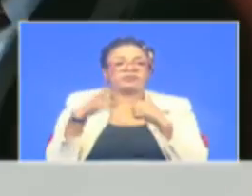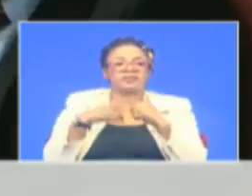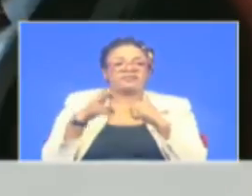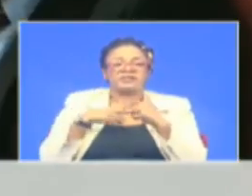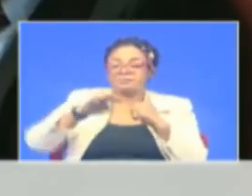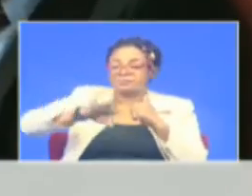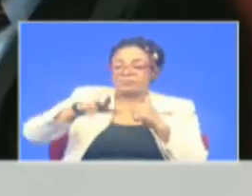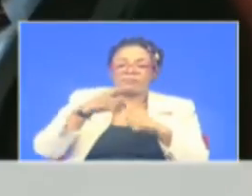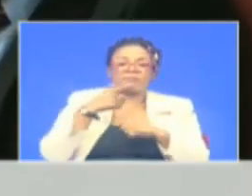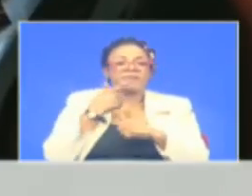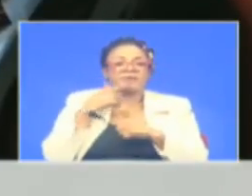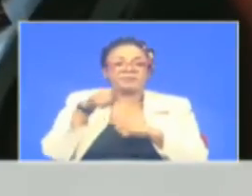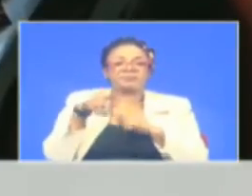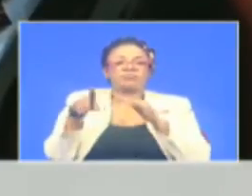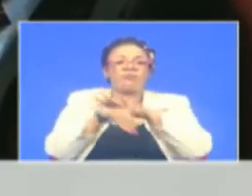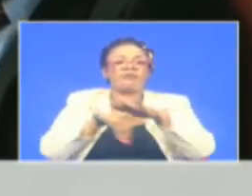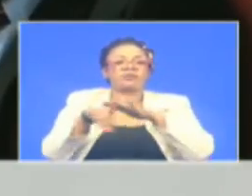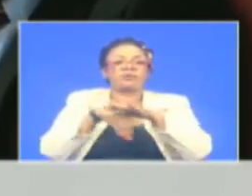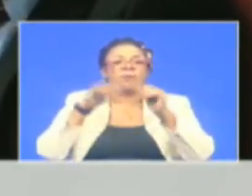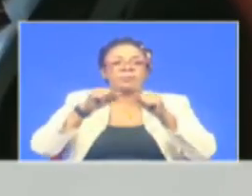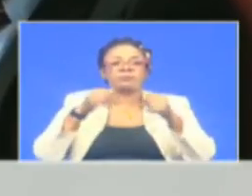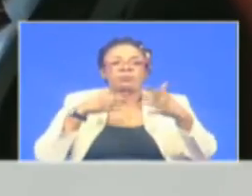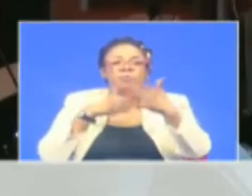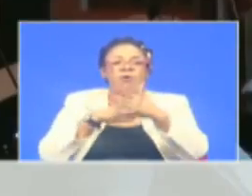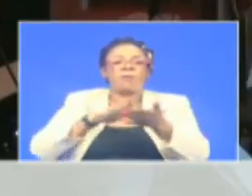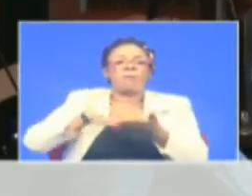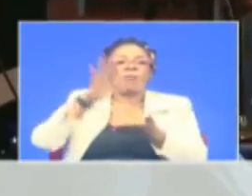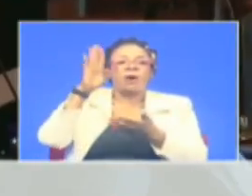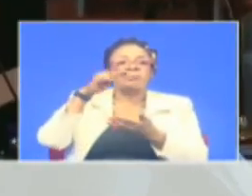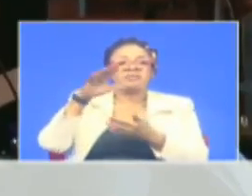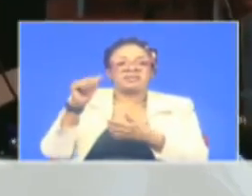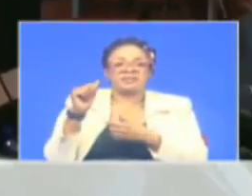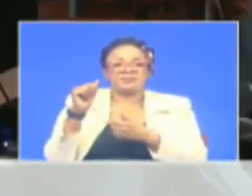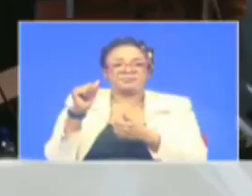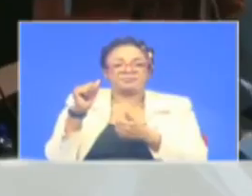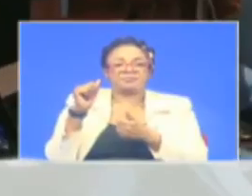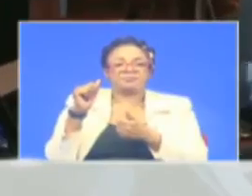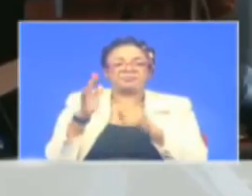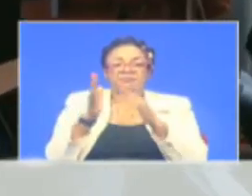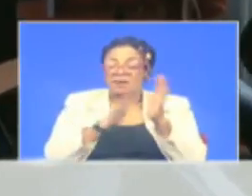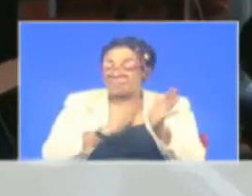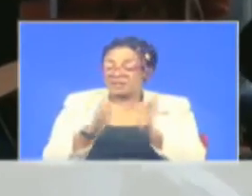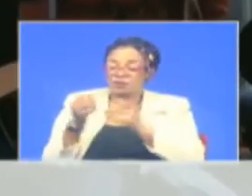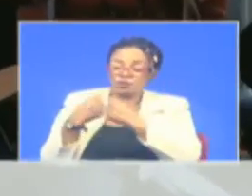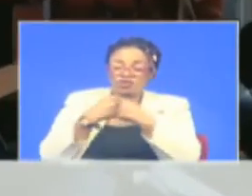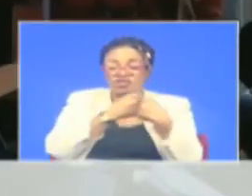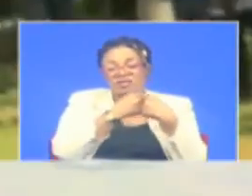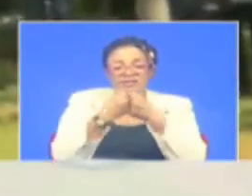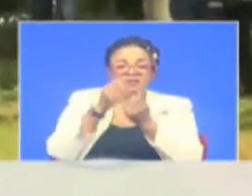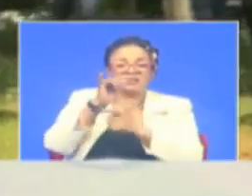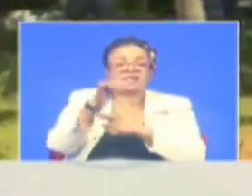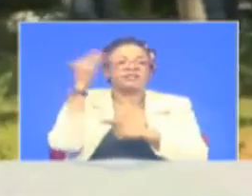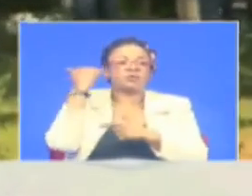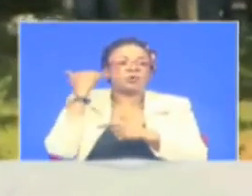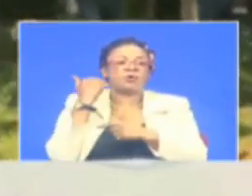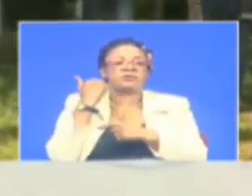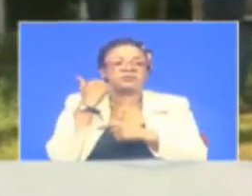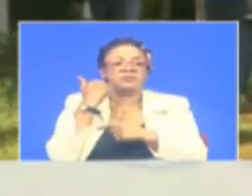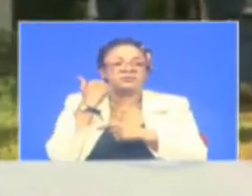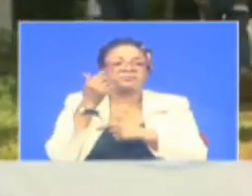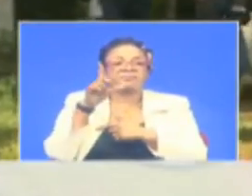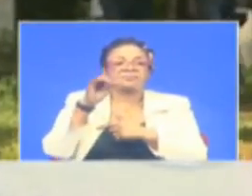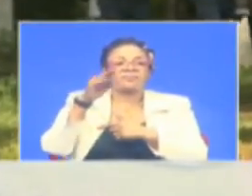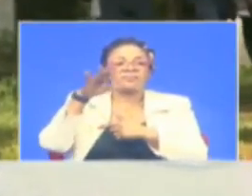says these provisions could lock out a majority of MCAs. They plan to challenge this law in court. Leila